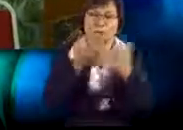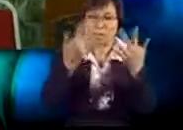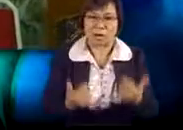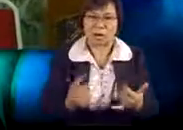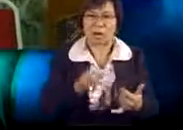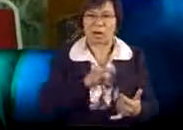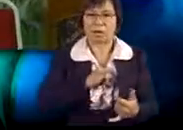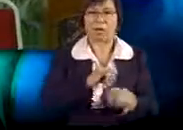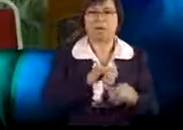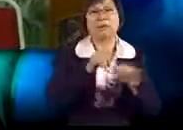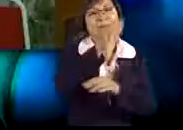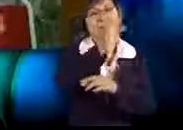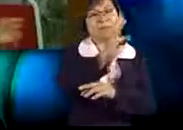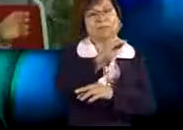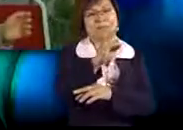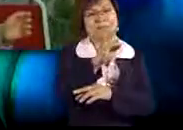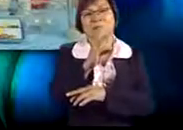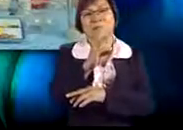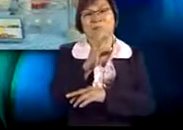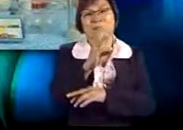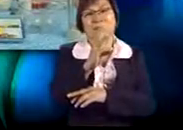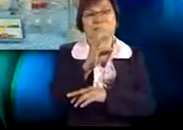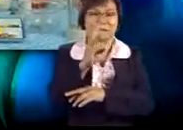Now I'm picking 6/4 of pineapple.